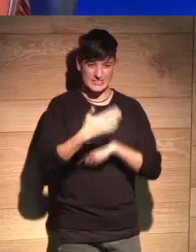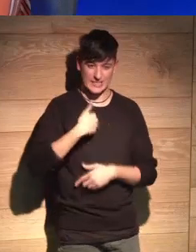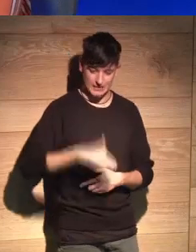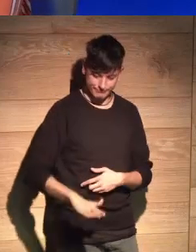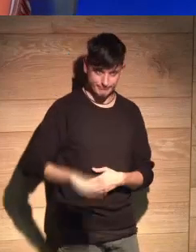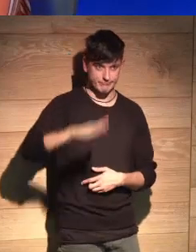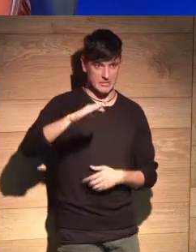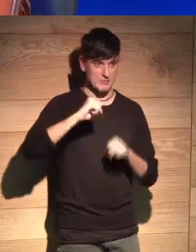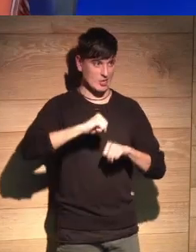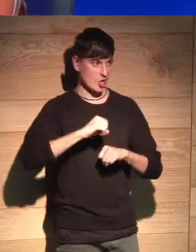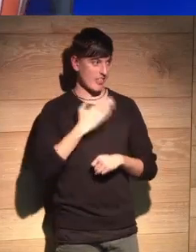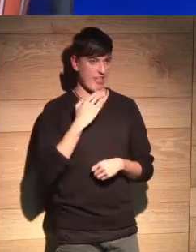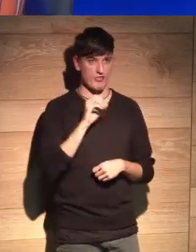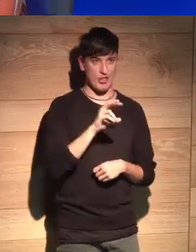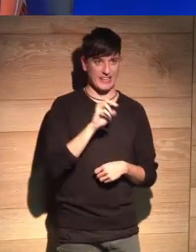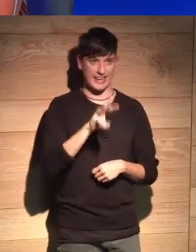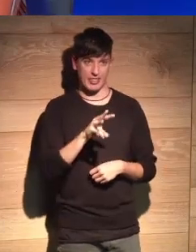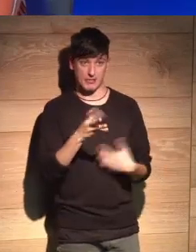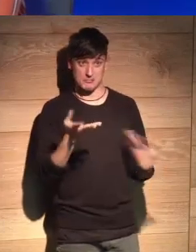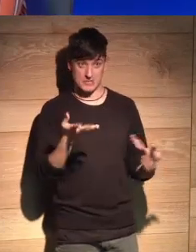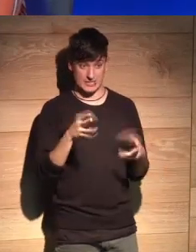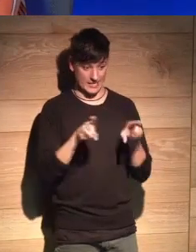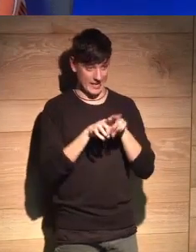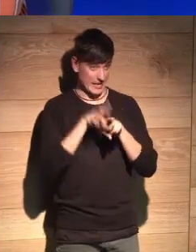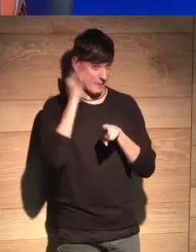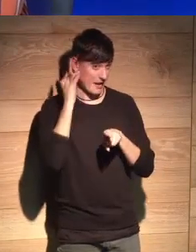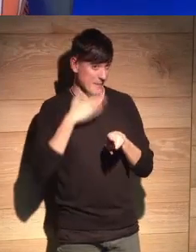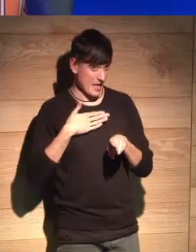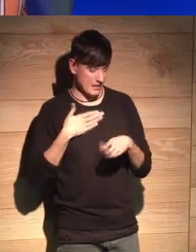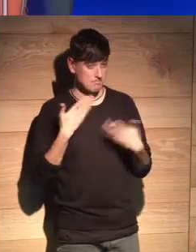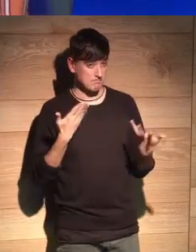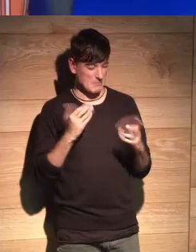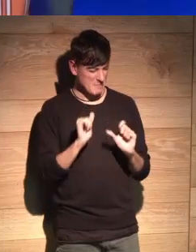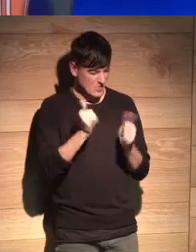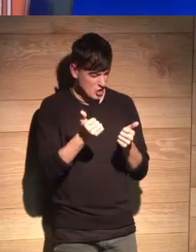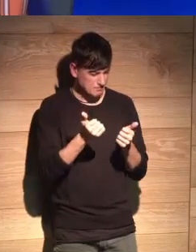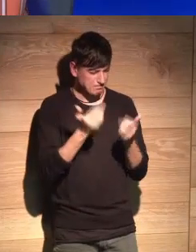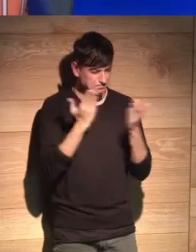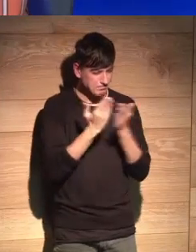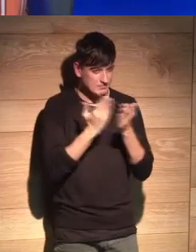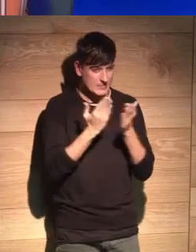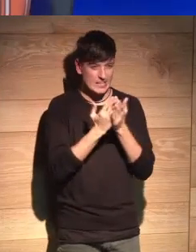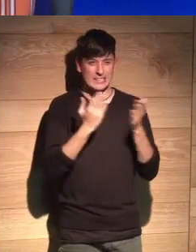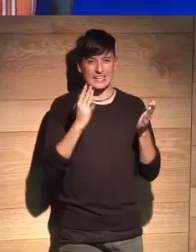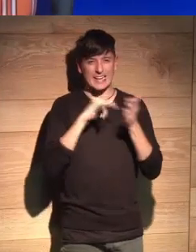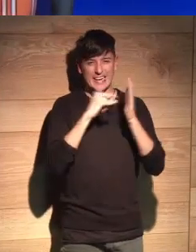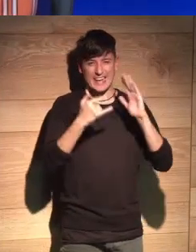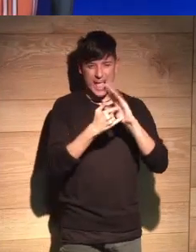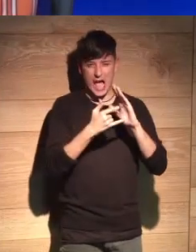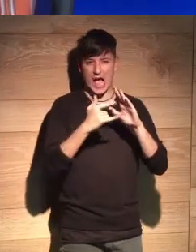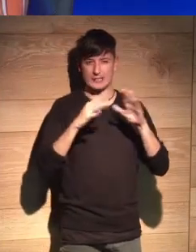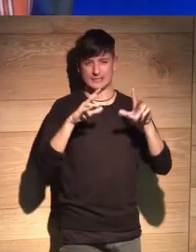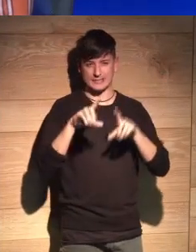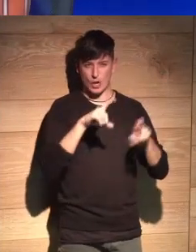when I was slightly older, at the age of 12, 13, my sister, who is elder, she started studying